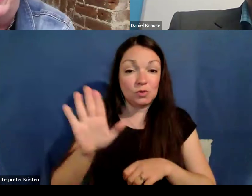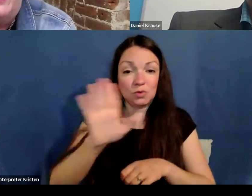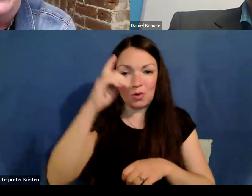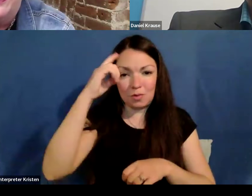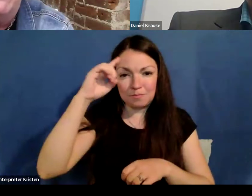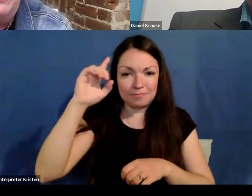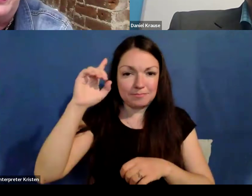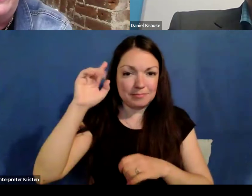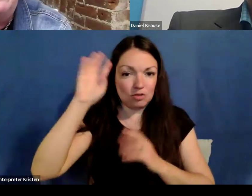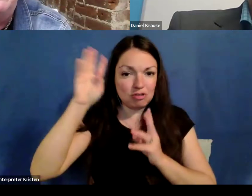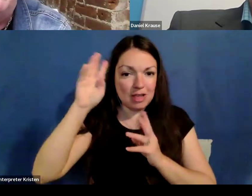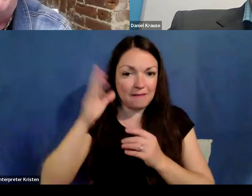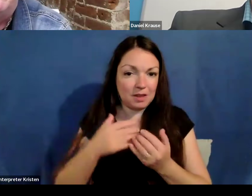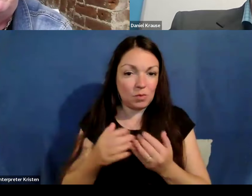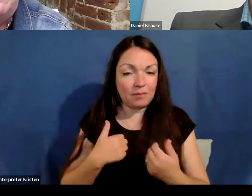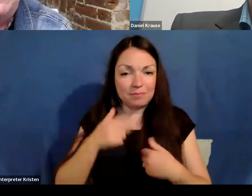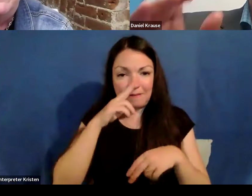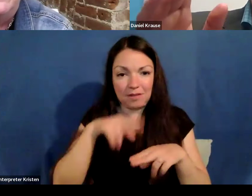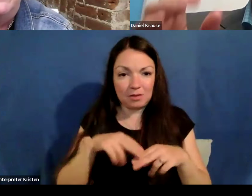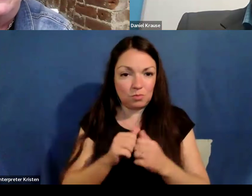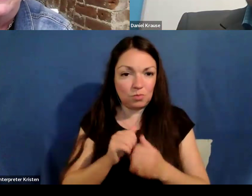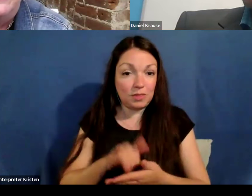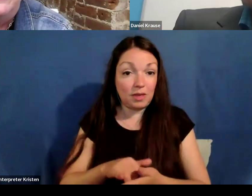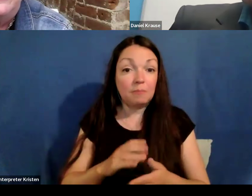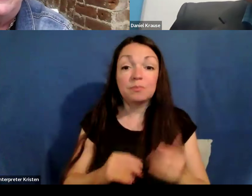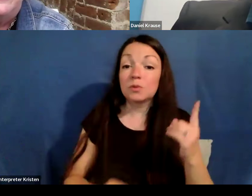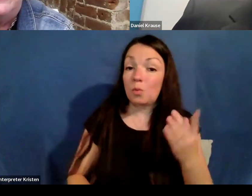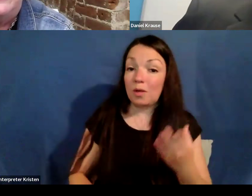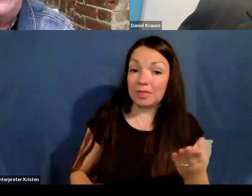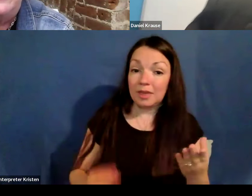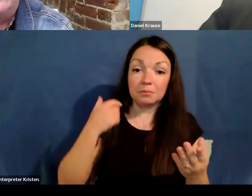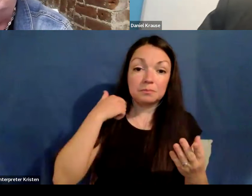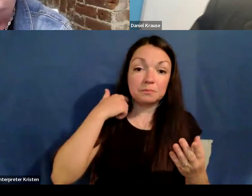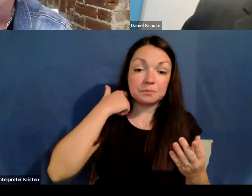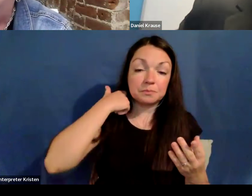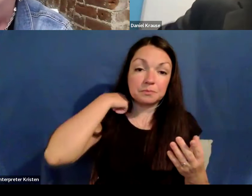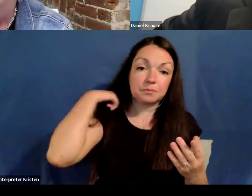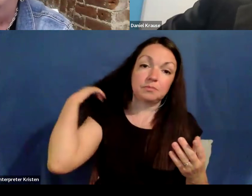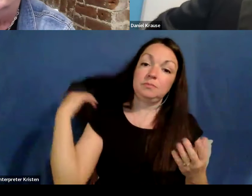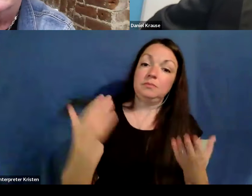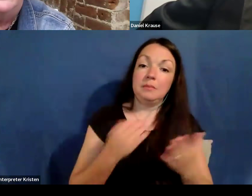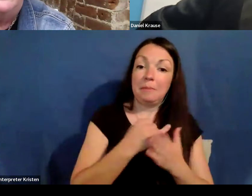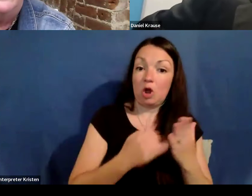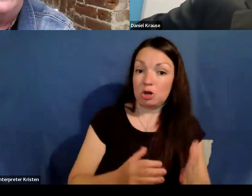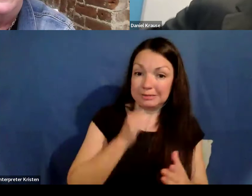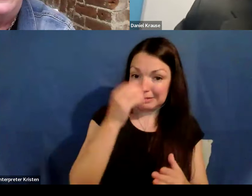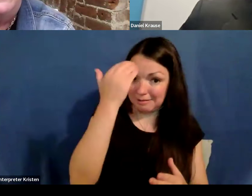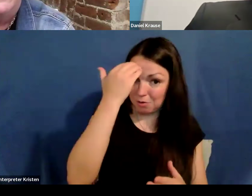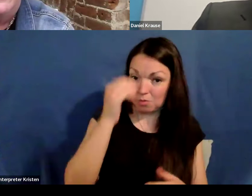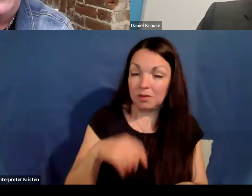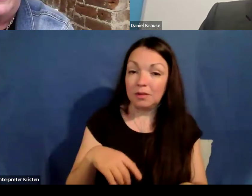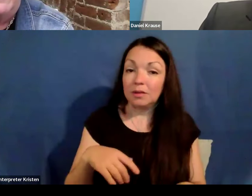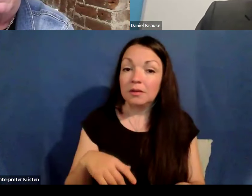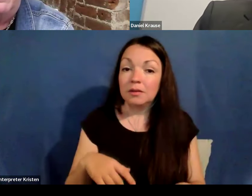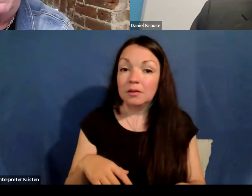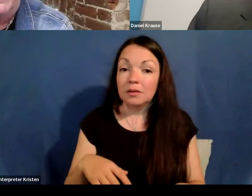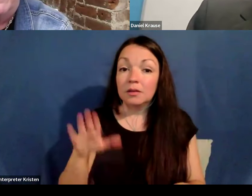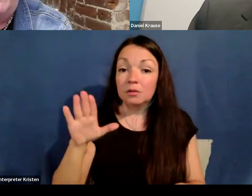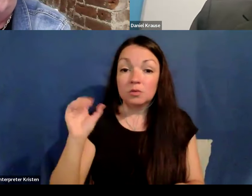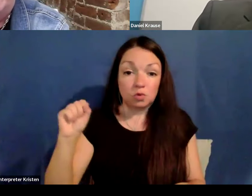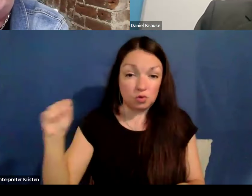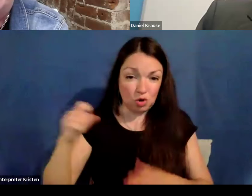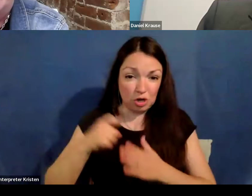you have to have fun with it. Oh, one small thing that some artists may not be aware of, if you are not paying your Social